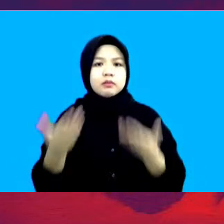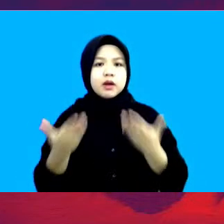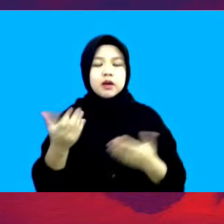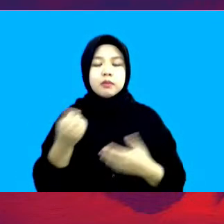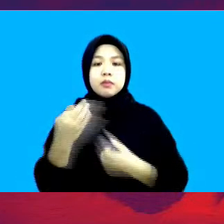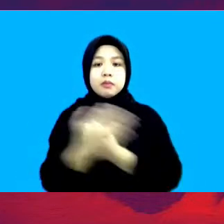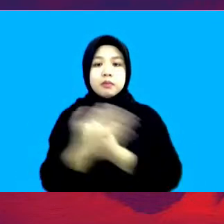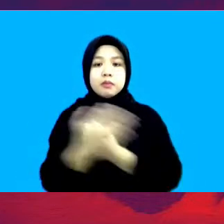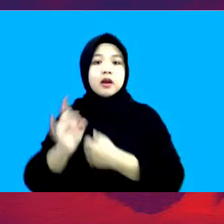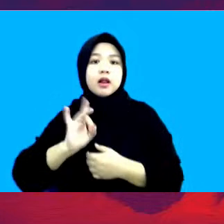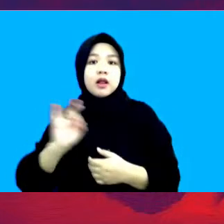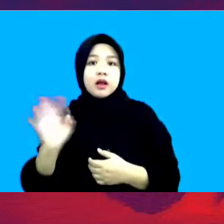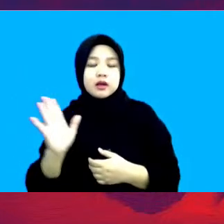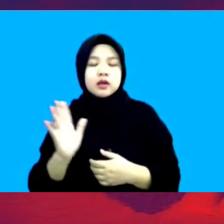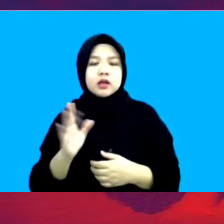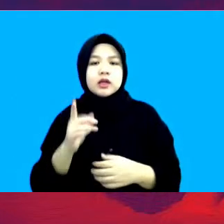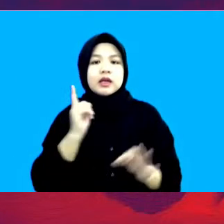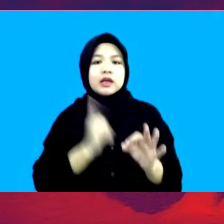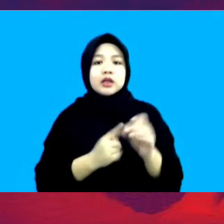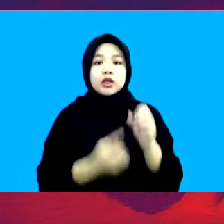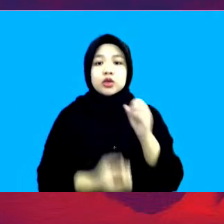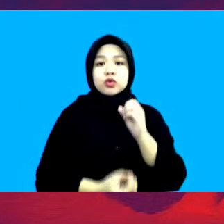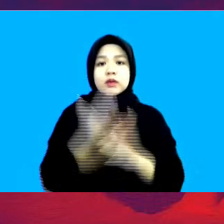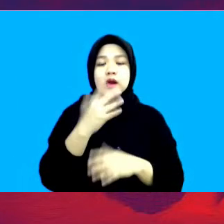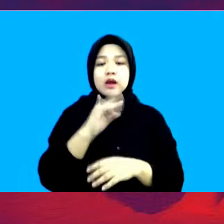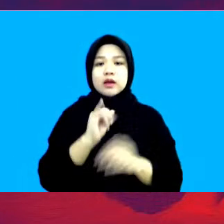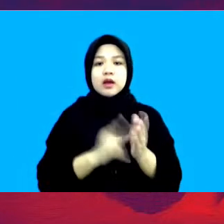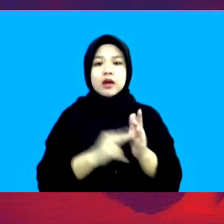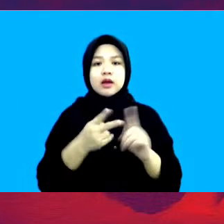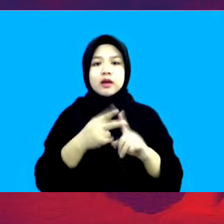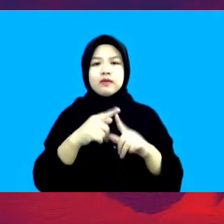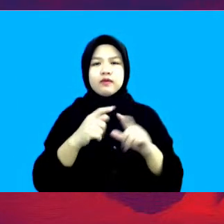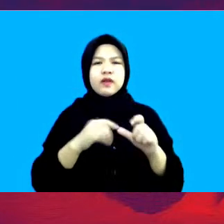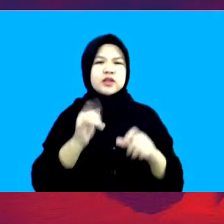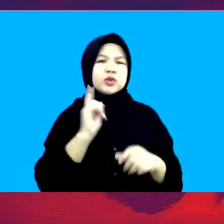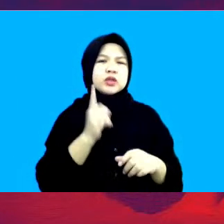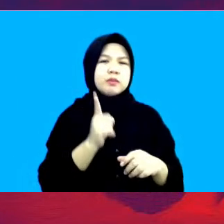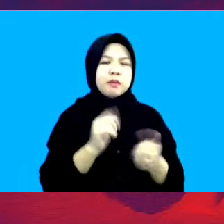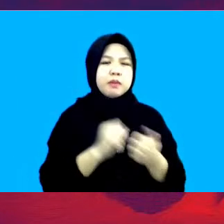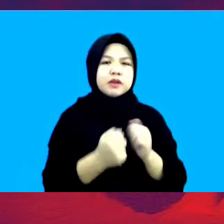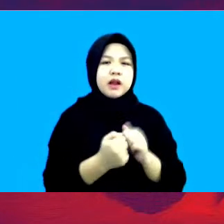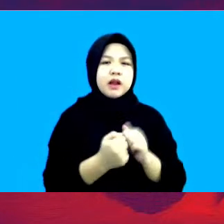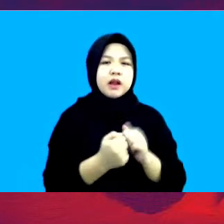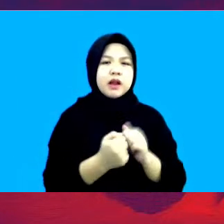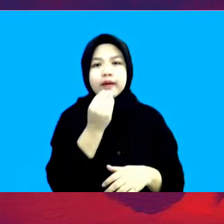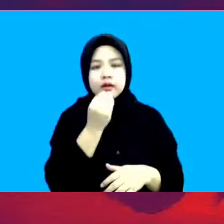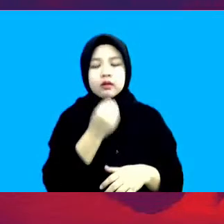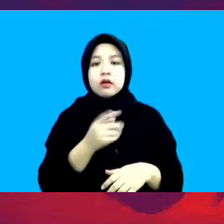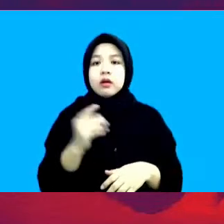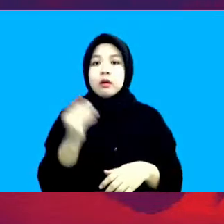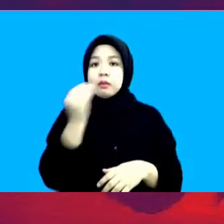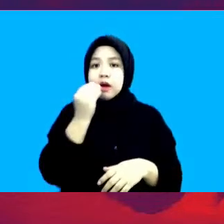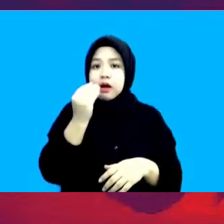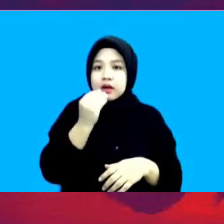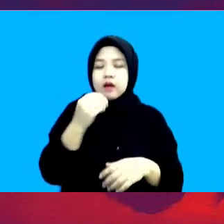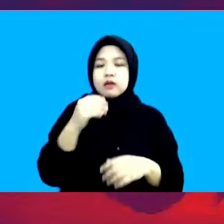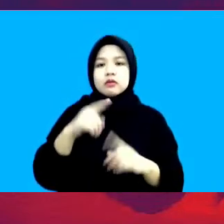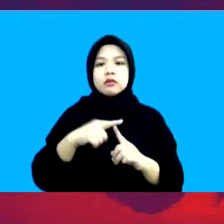the main sources of our inflation coming from the food. And our food, beverage, and tobacco is actually